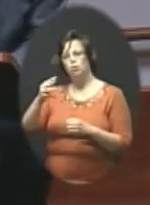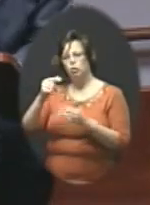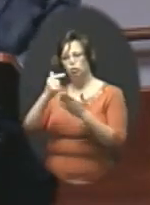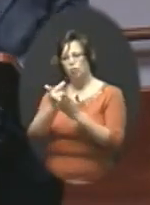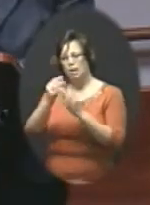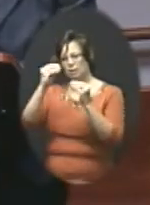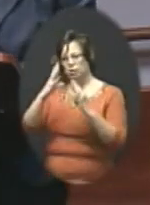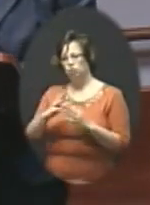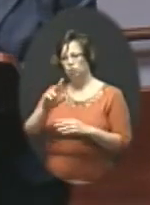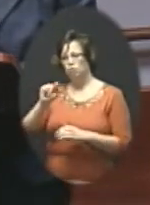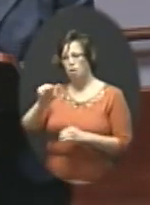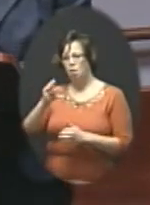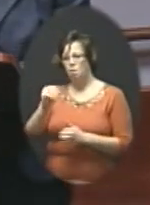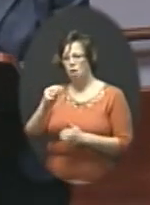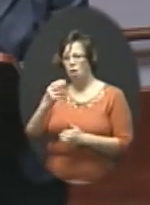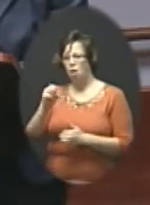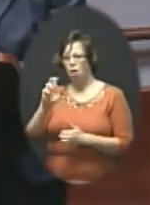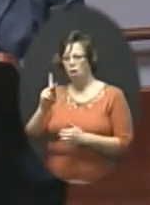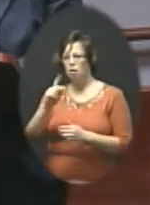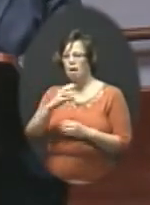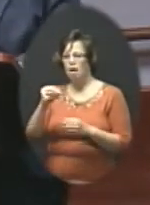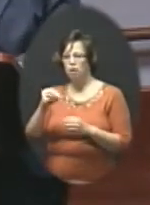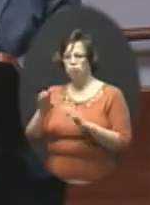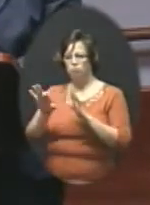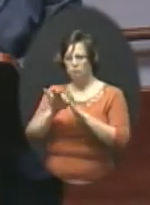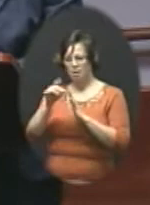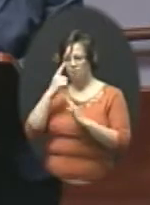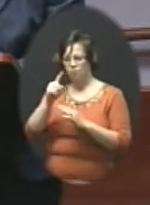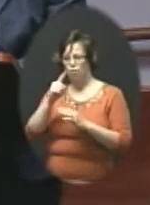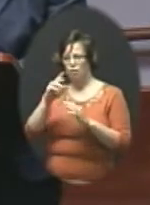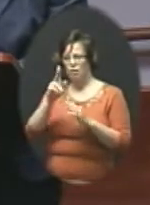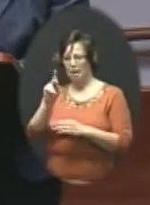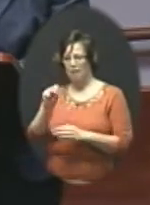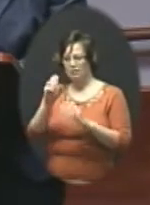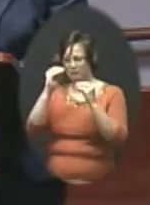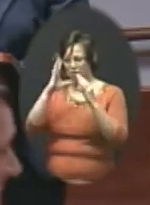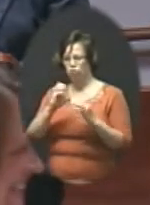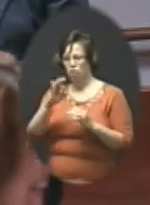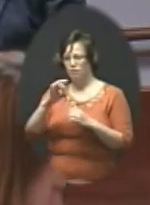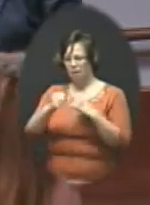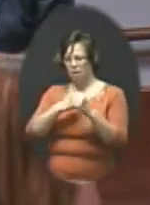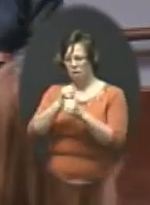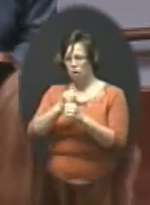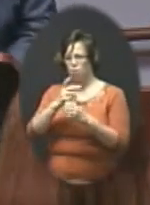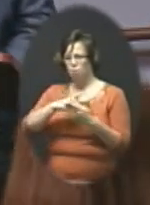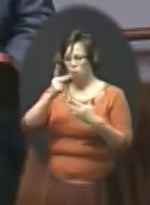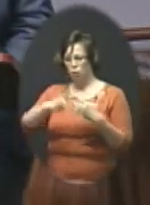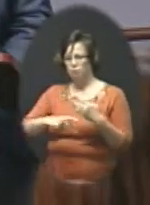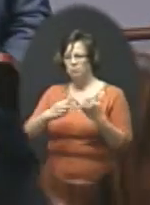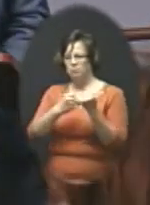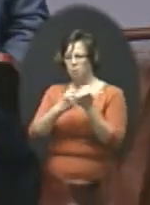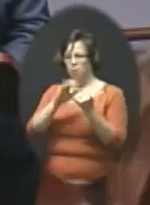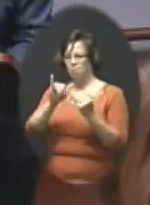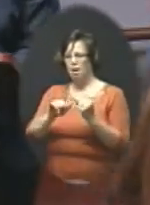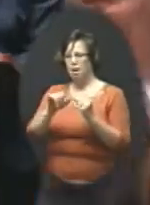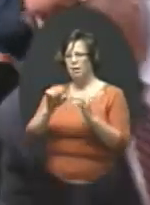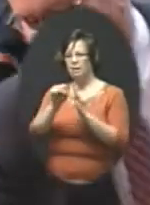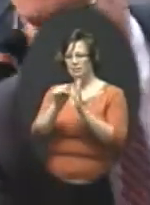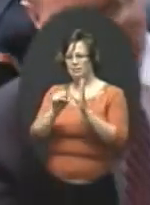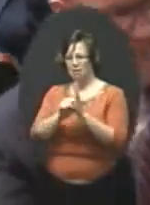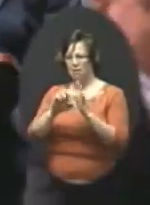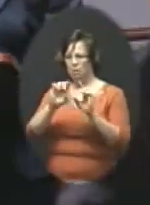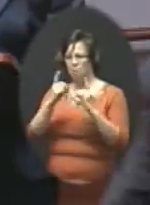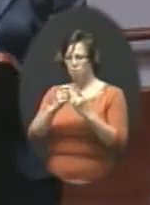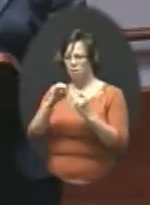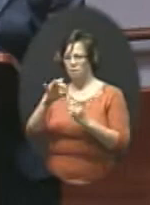named the district nominee for elementary for the Kansas Teacher of the Year program. This program is sponsored by the State Department of Education and identifies